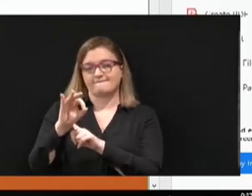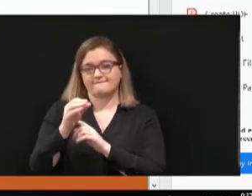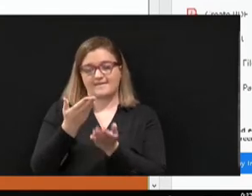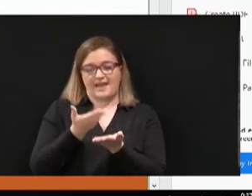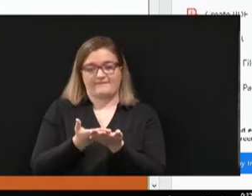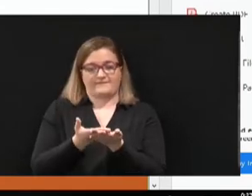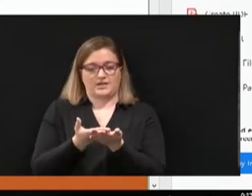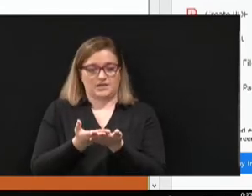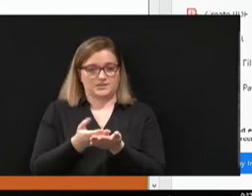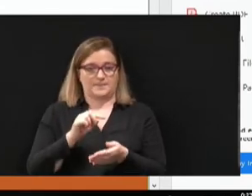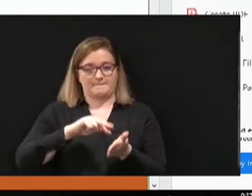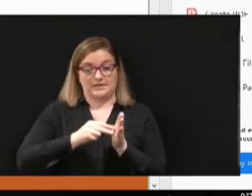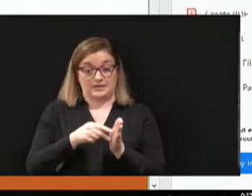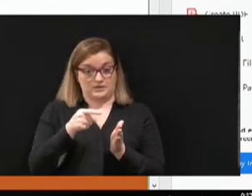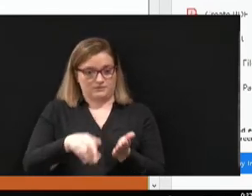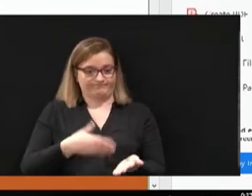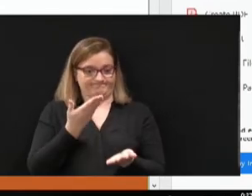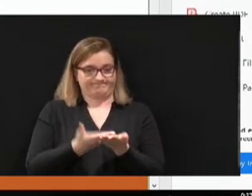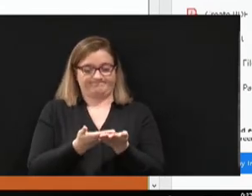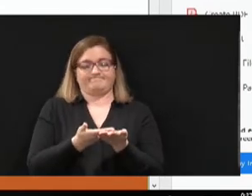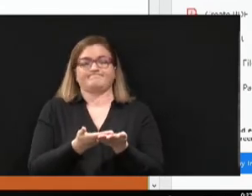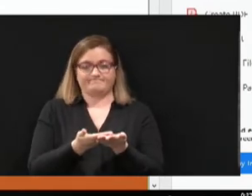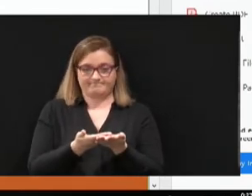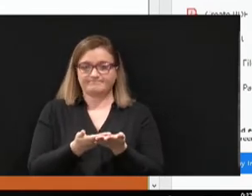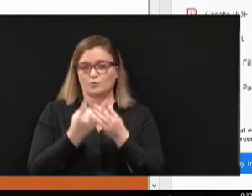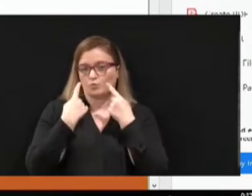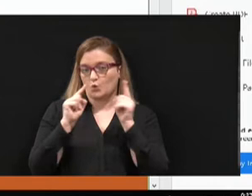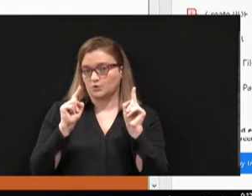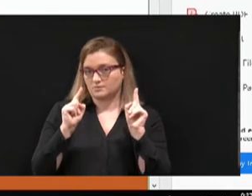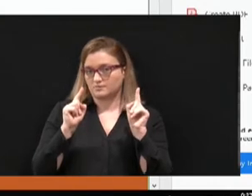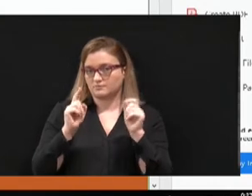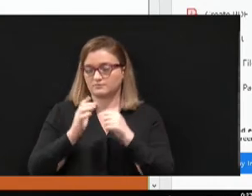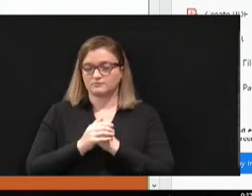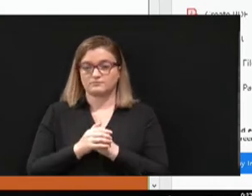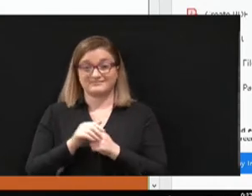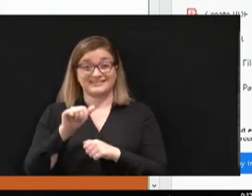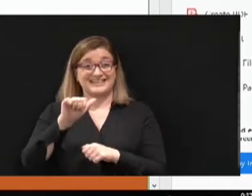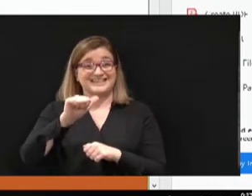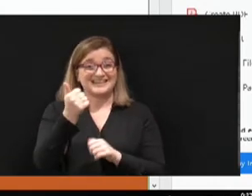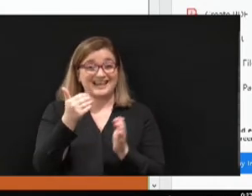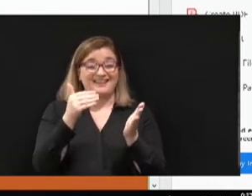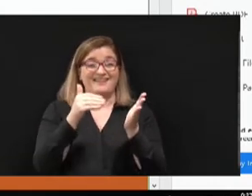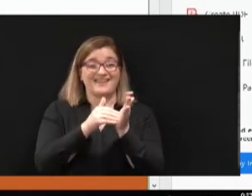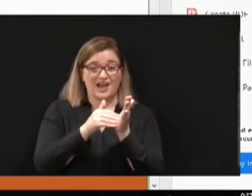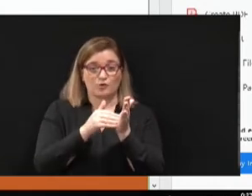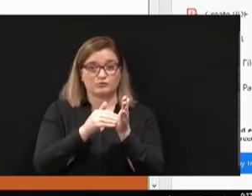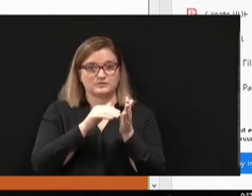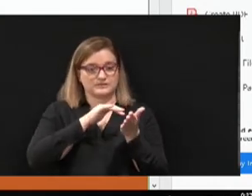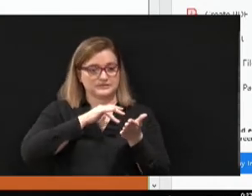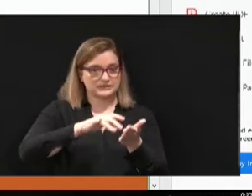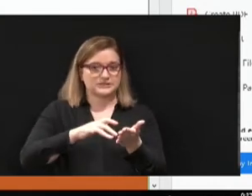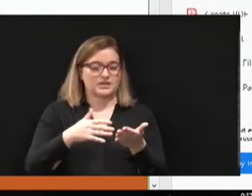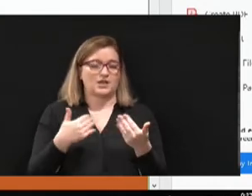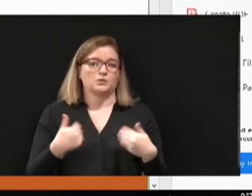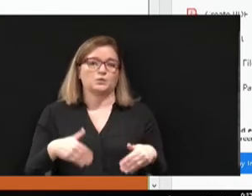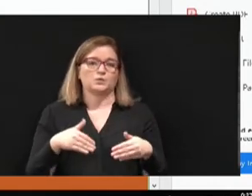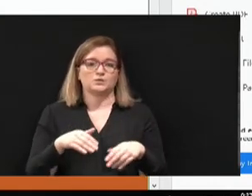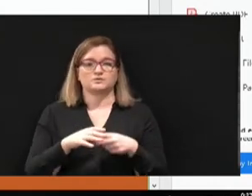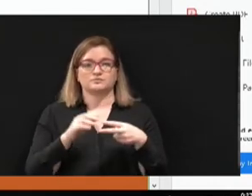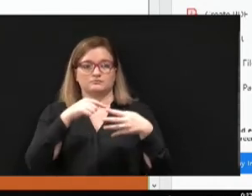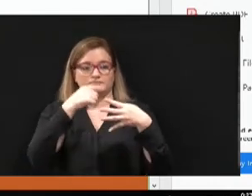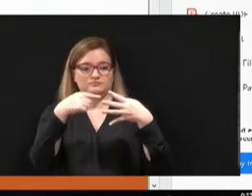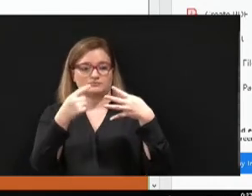Like I said, the National Reading Panel did 10,000 studies on phonemic awareness, phonics instructions,